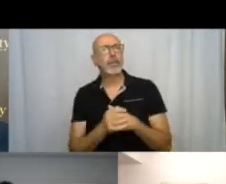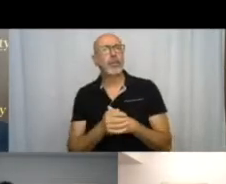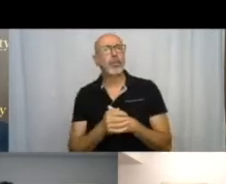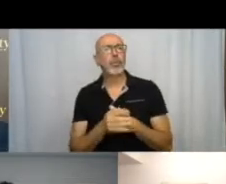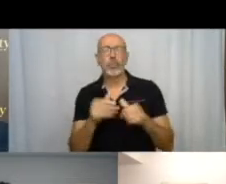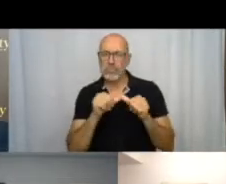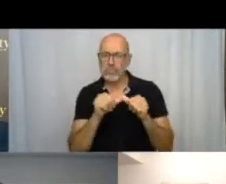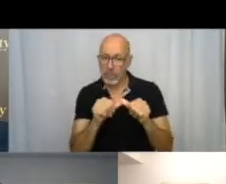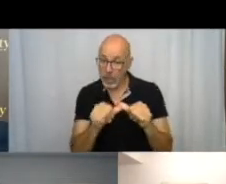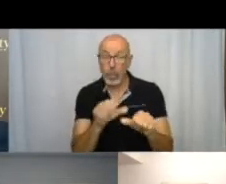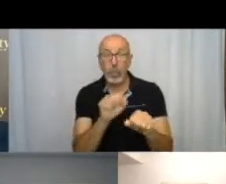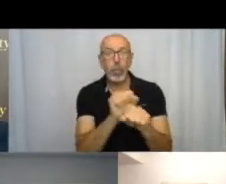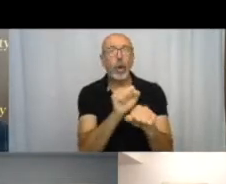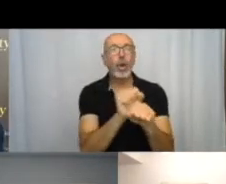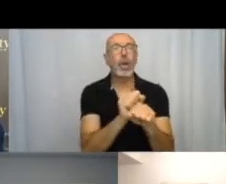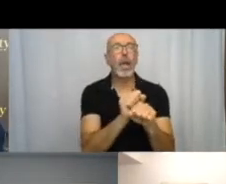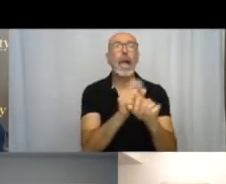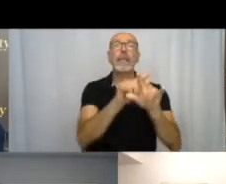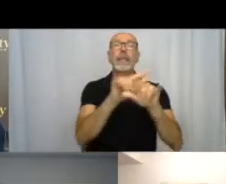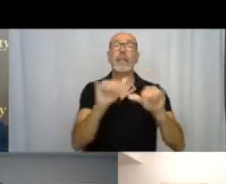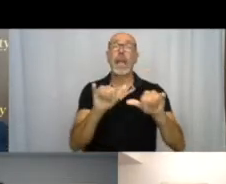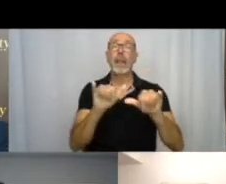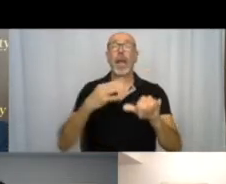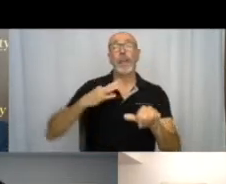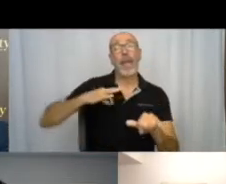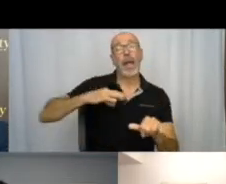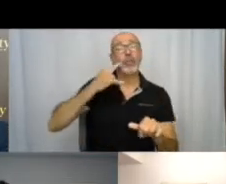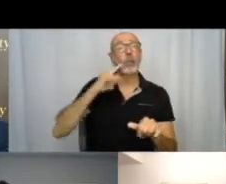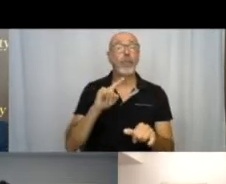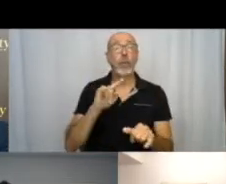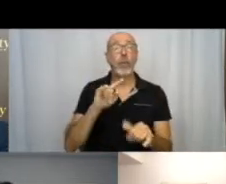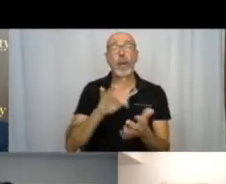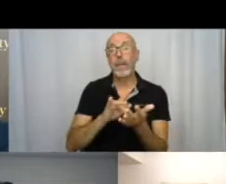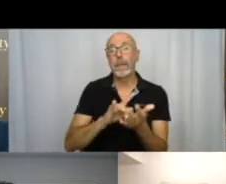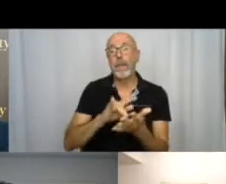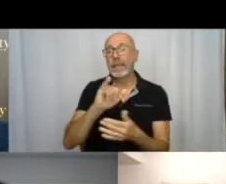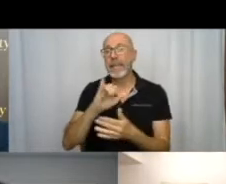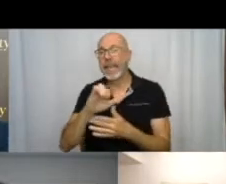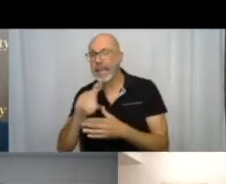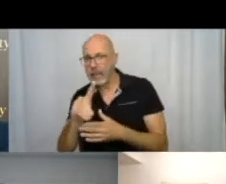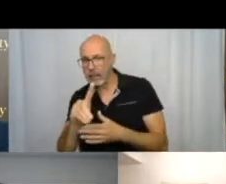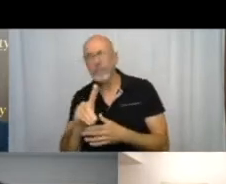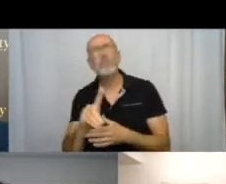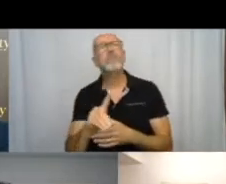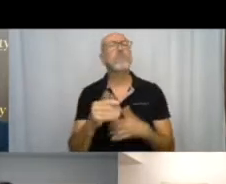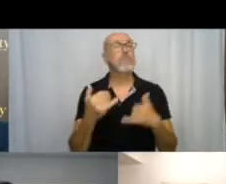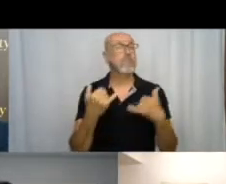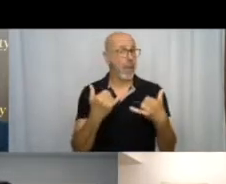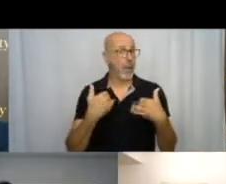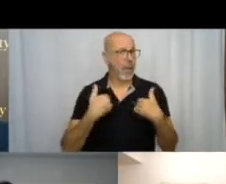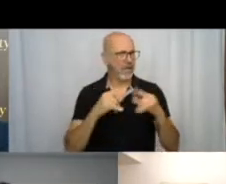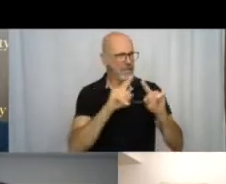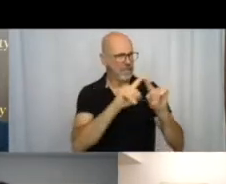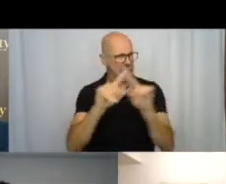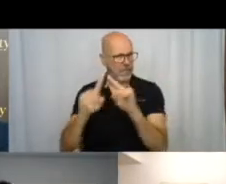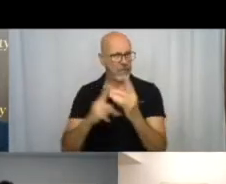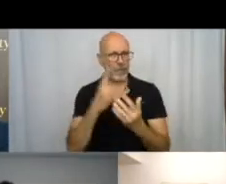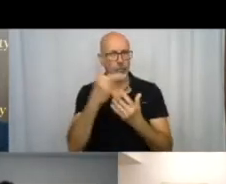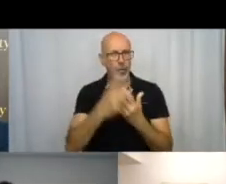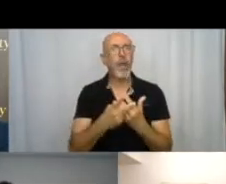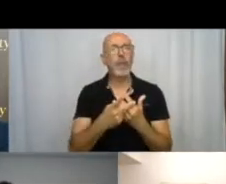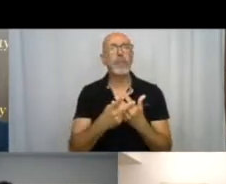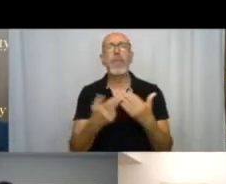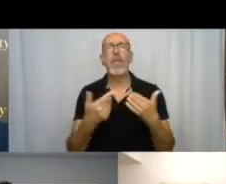continue to work while being eligible for Medicaid. And there are various programs out there that enable